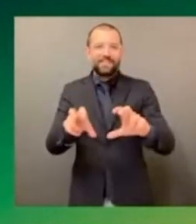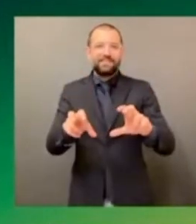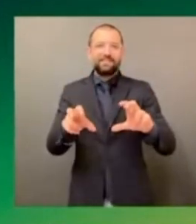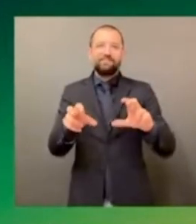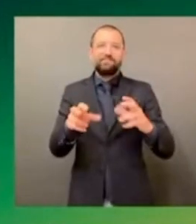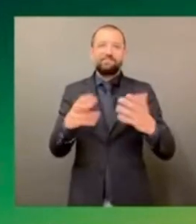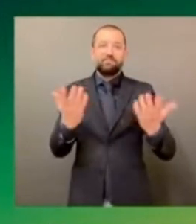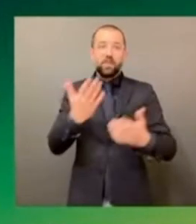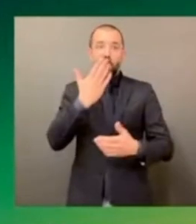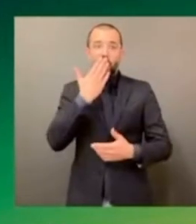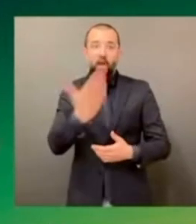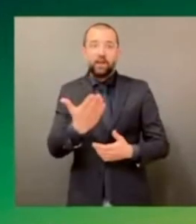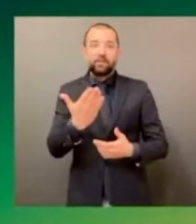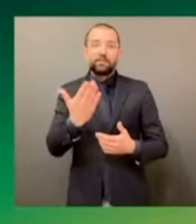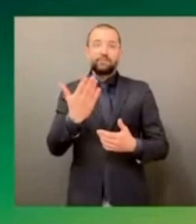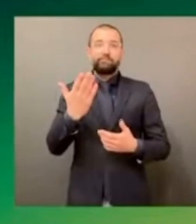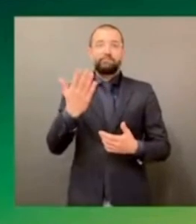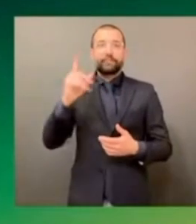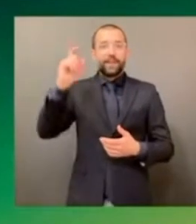democracy.